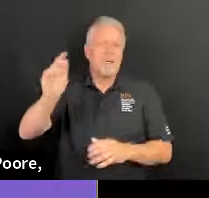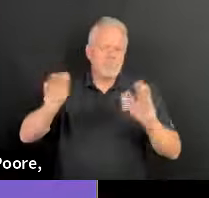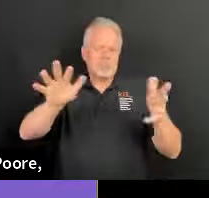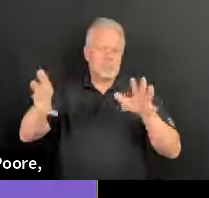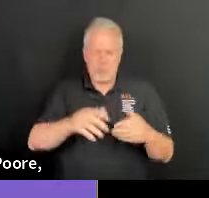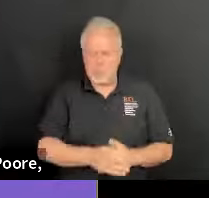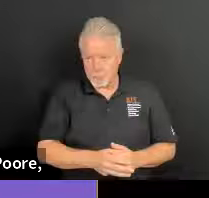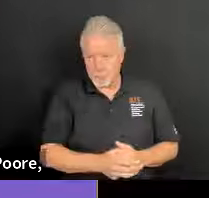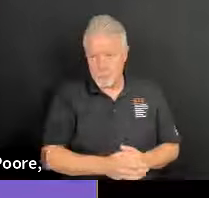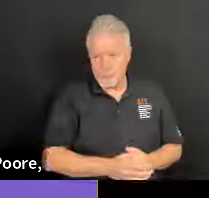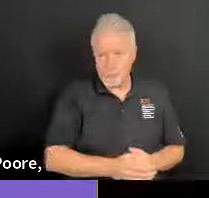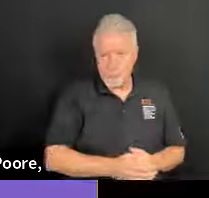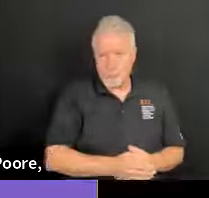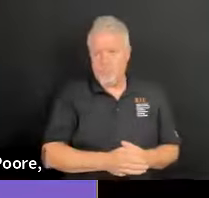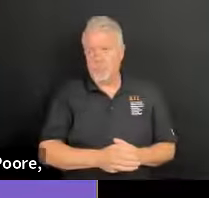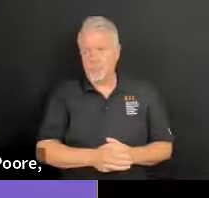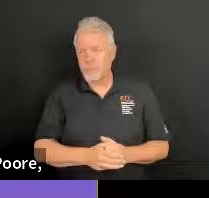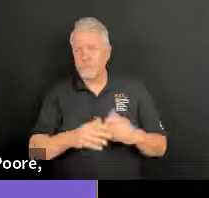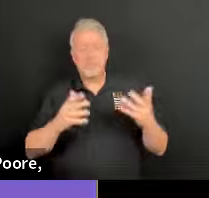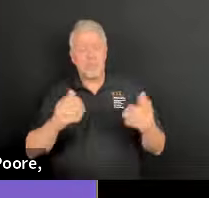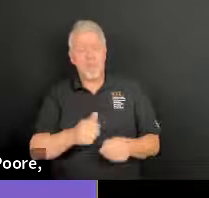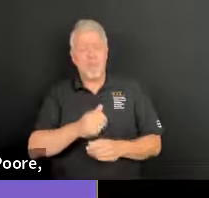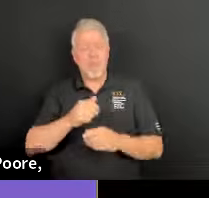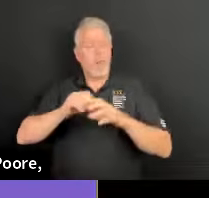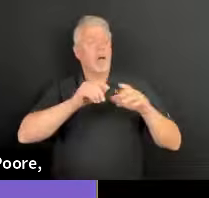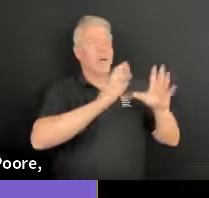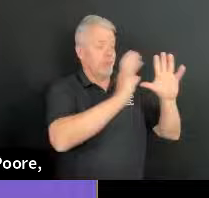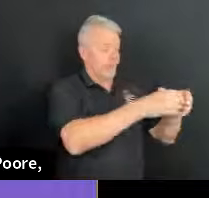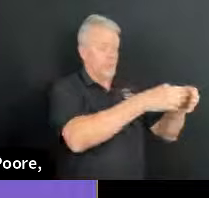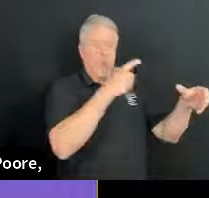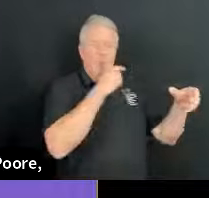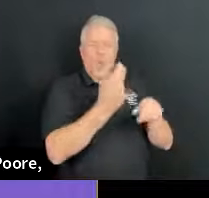the same. Again, maybe a little bit higher for the deaf community.